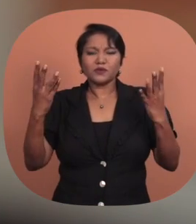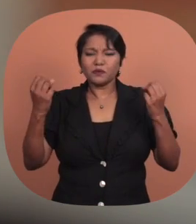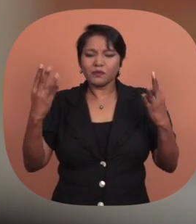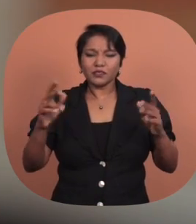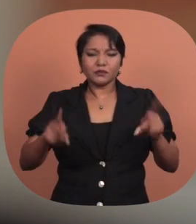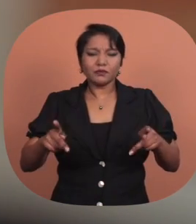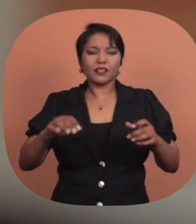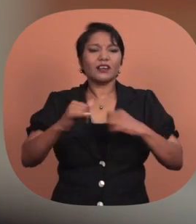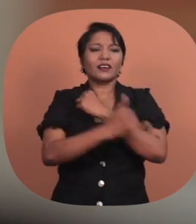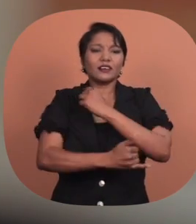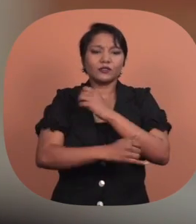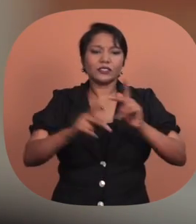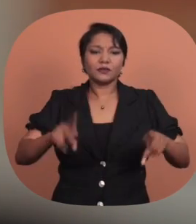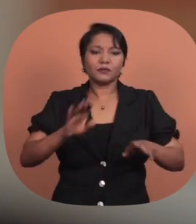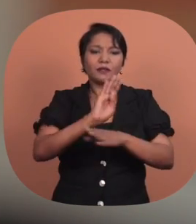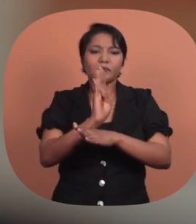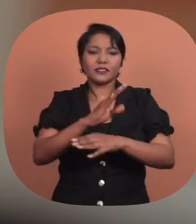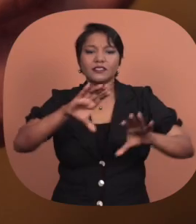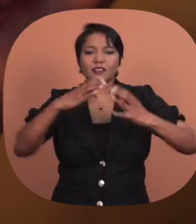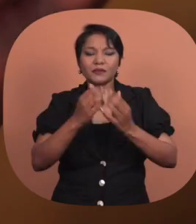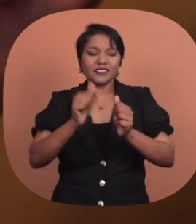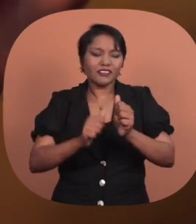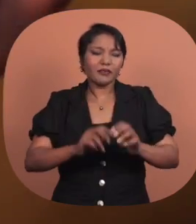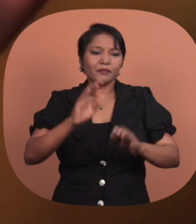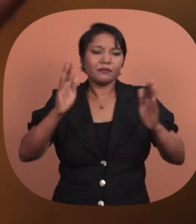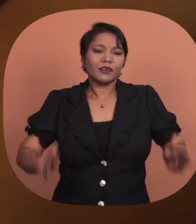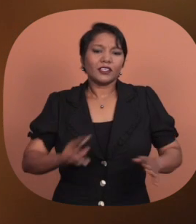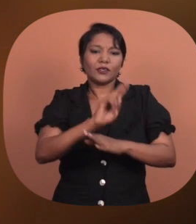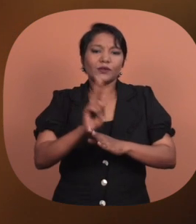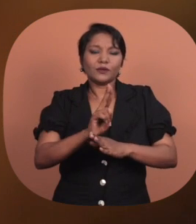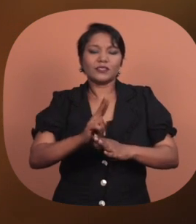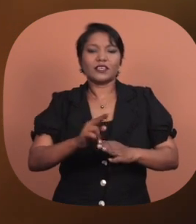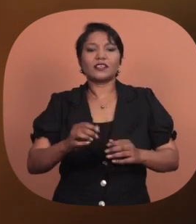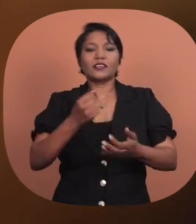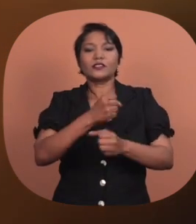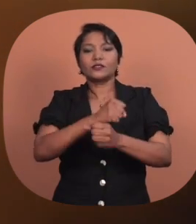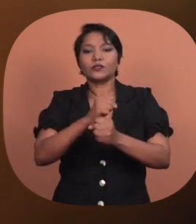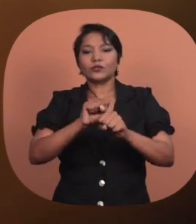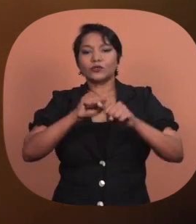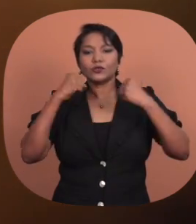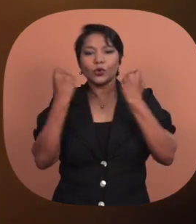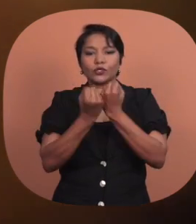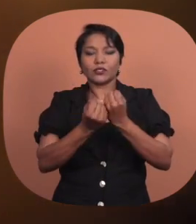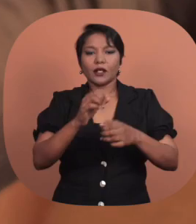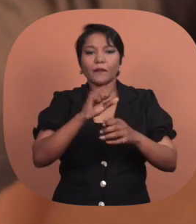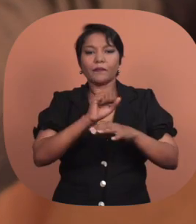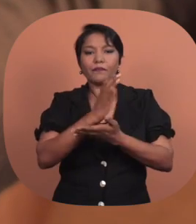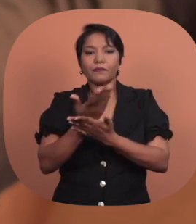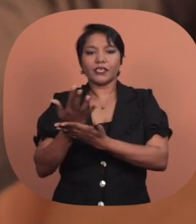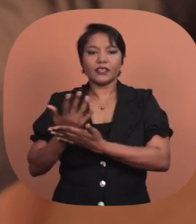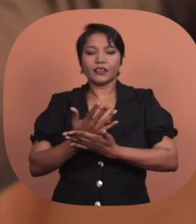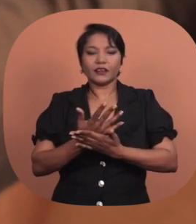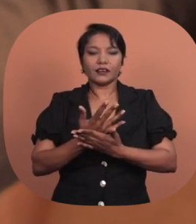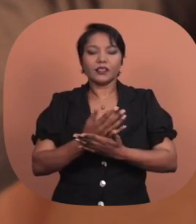media platforms, nations worldwide have capitalized on using these networks to connect themselves and their citizens to each